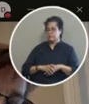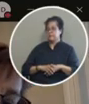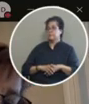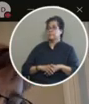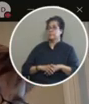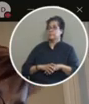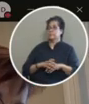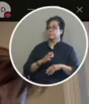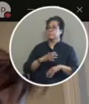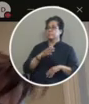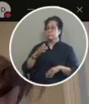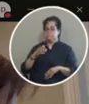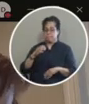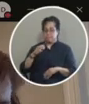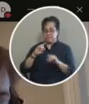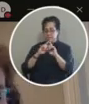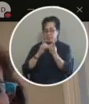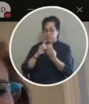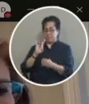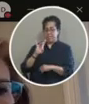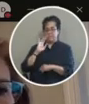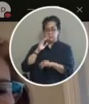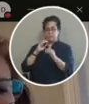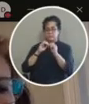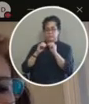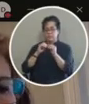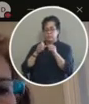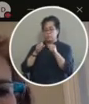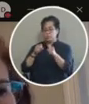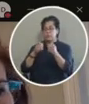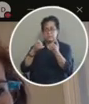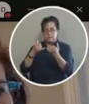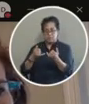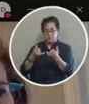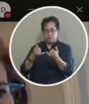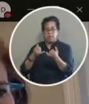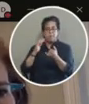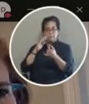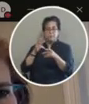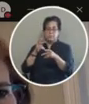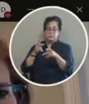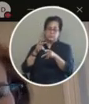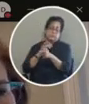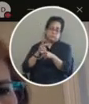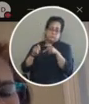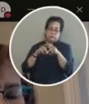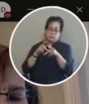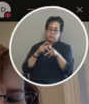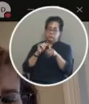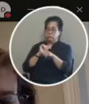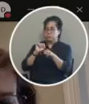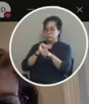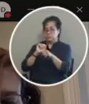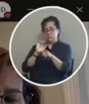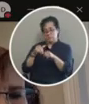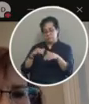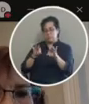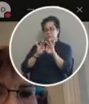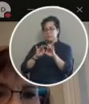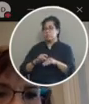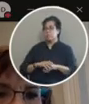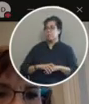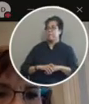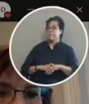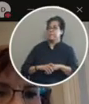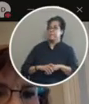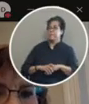Well, I think fixing streets now will help people keep employed. So I think that's important. All